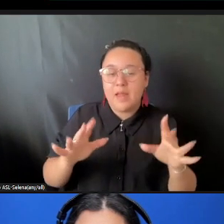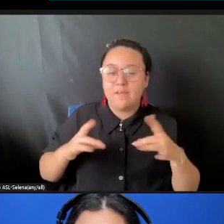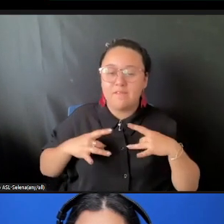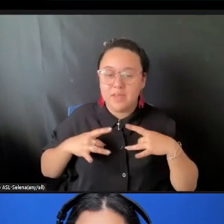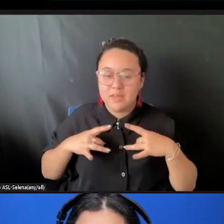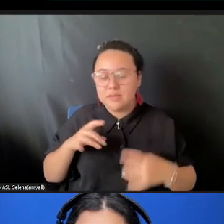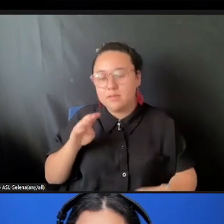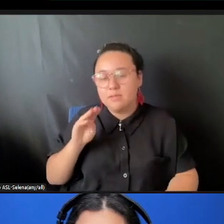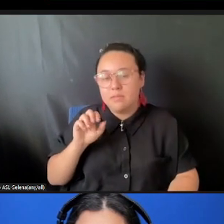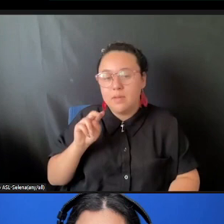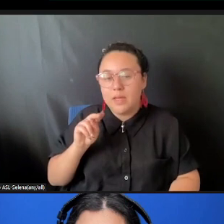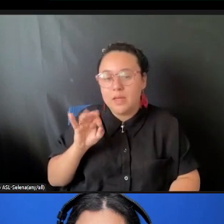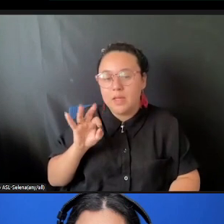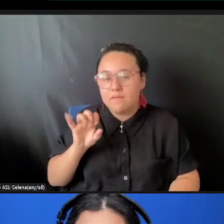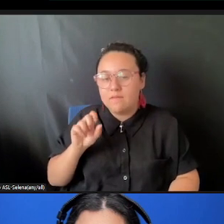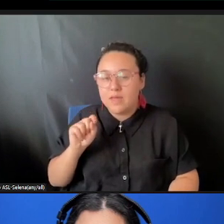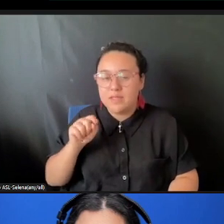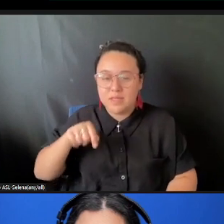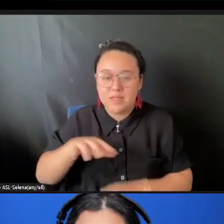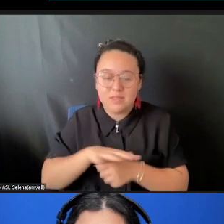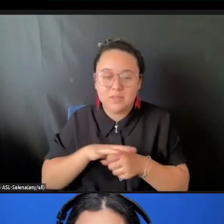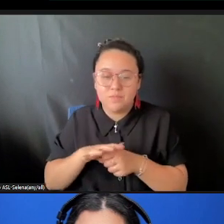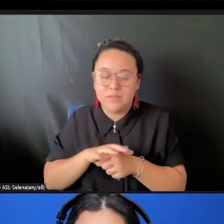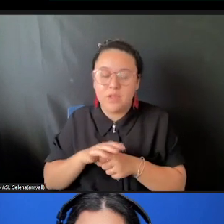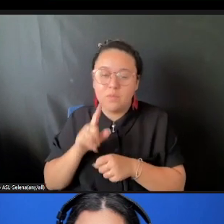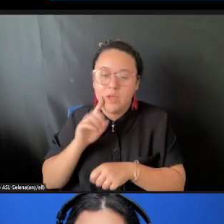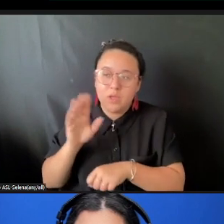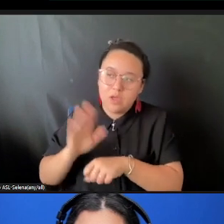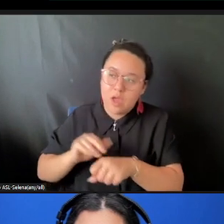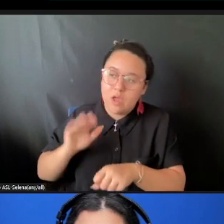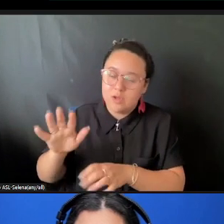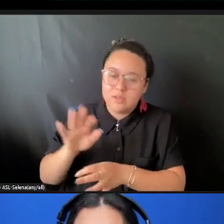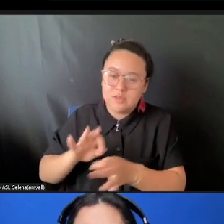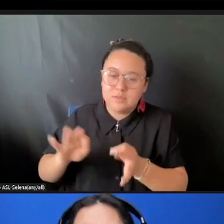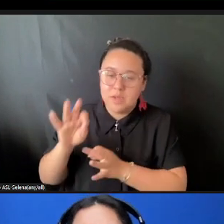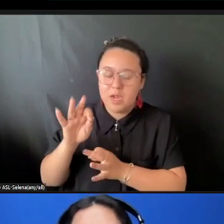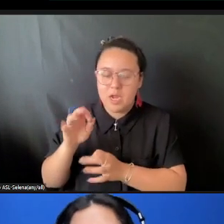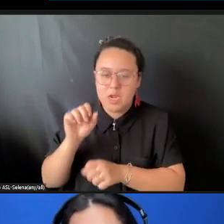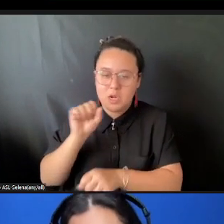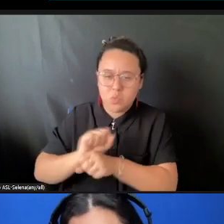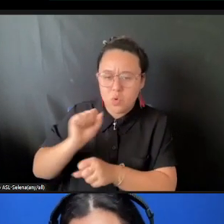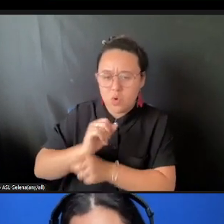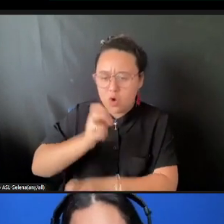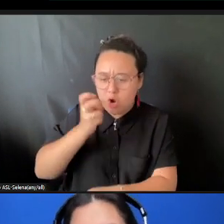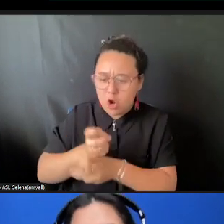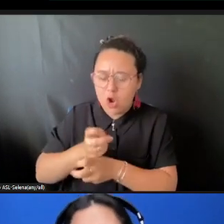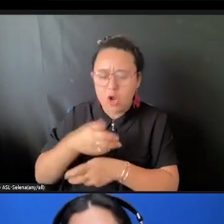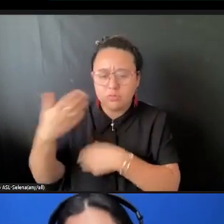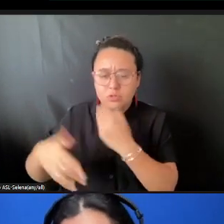invoke Diane's spirit and relentlessness of asking us to think about what's next?